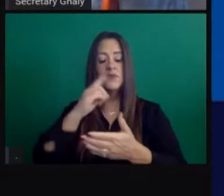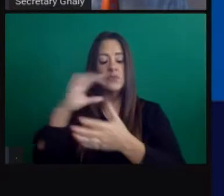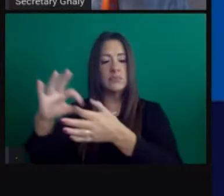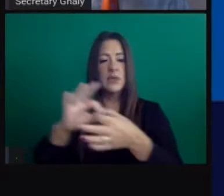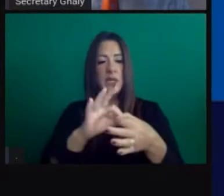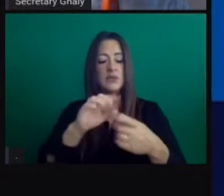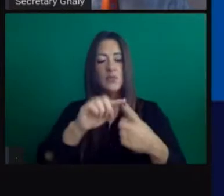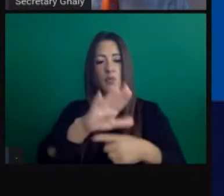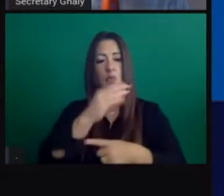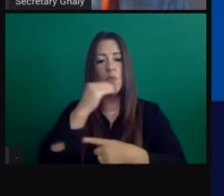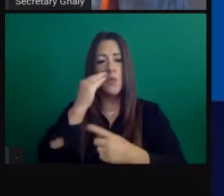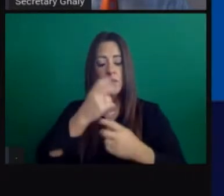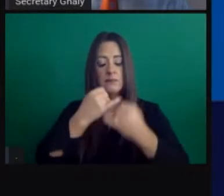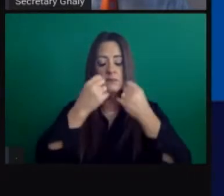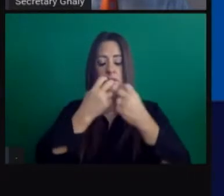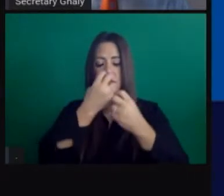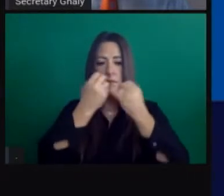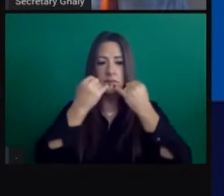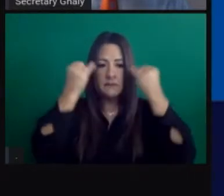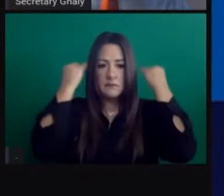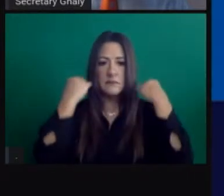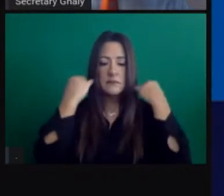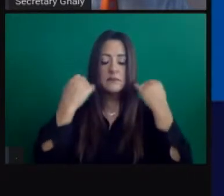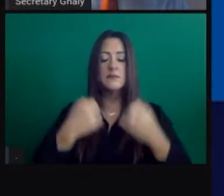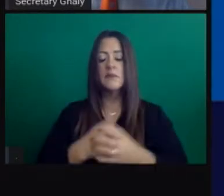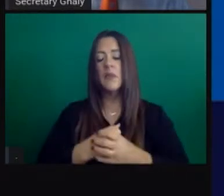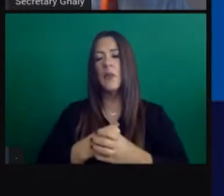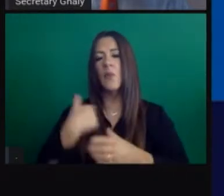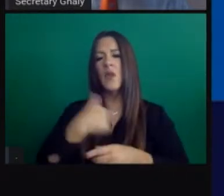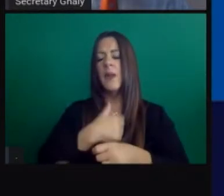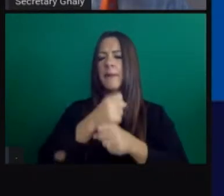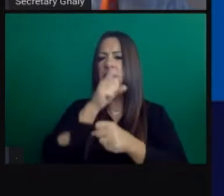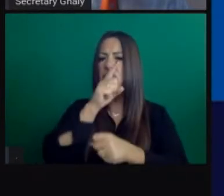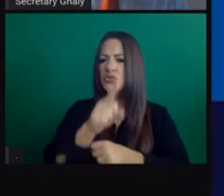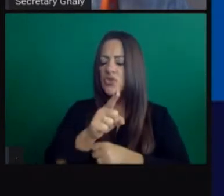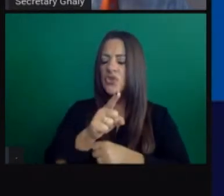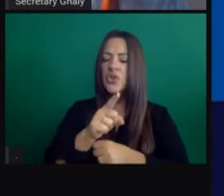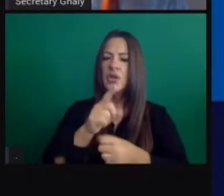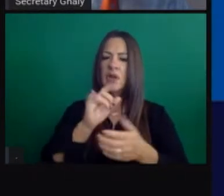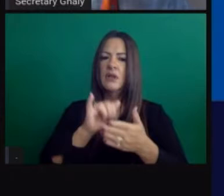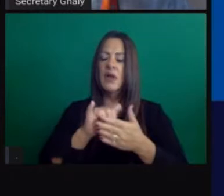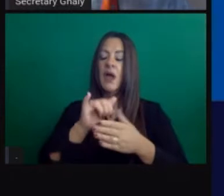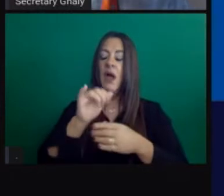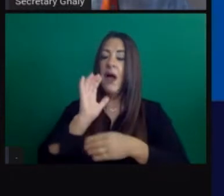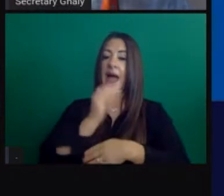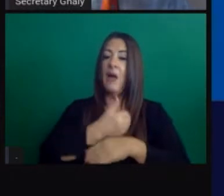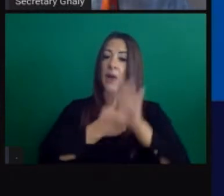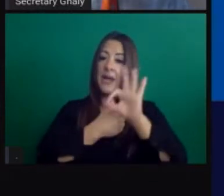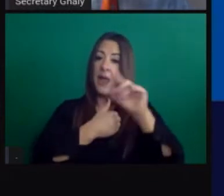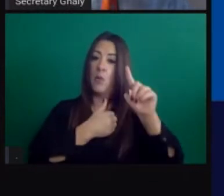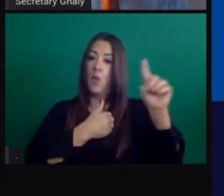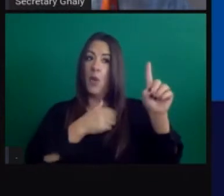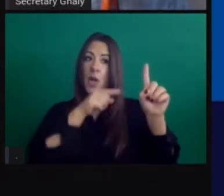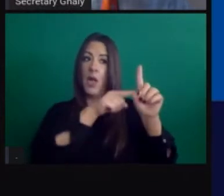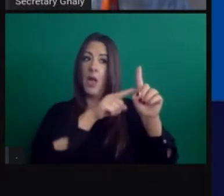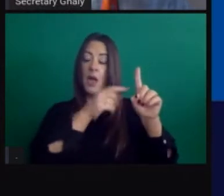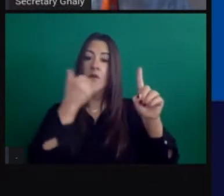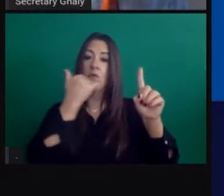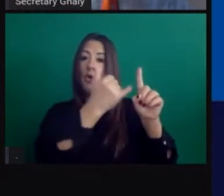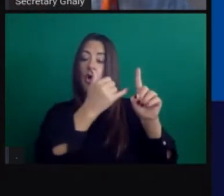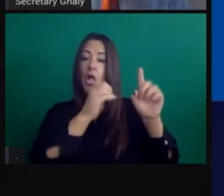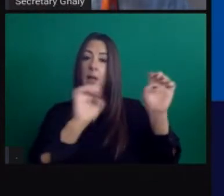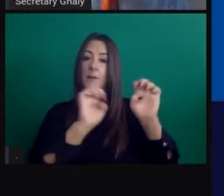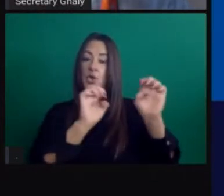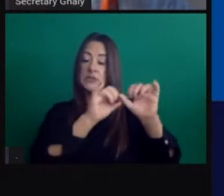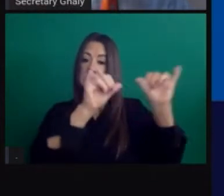alike. And then ensuring that we have our 911 systems able to take